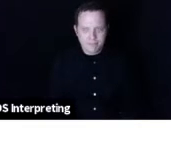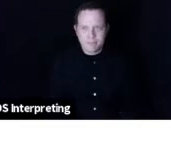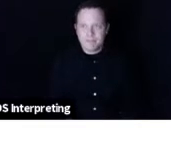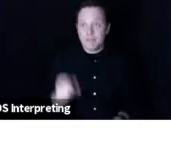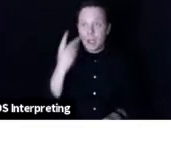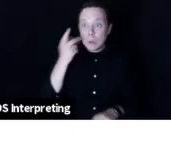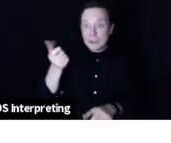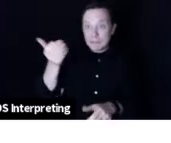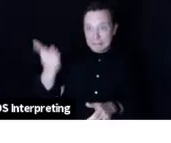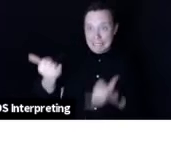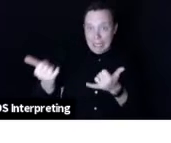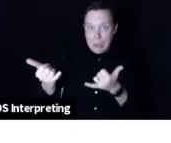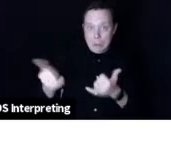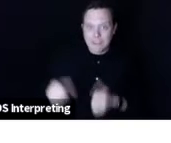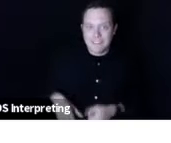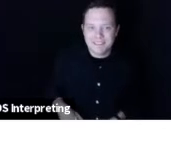Okay.